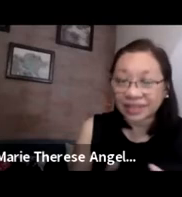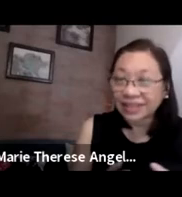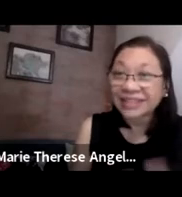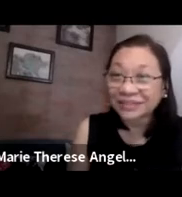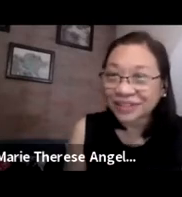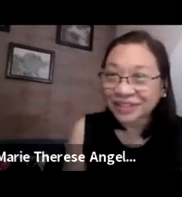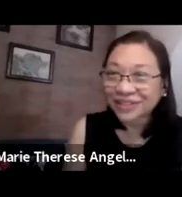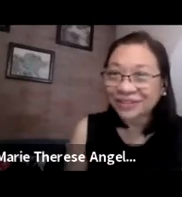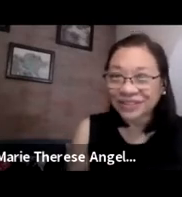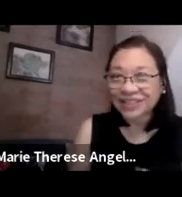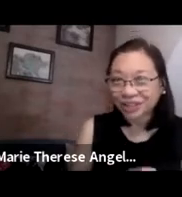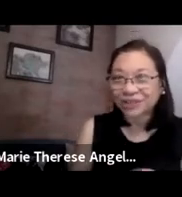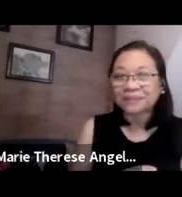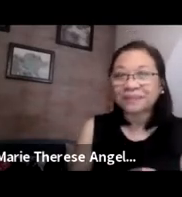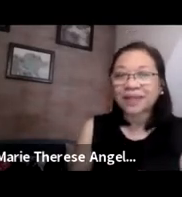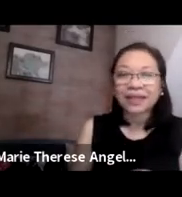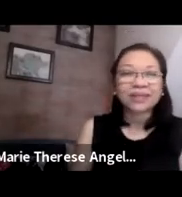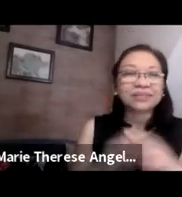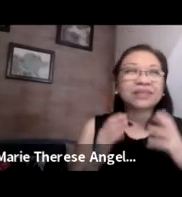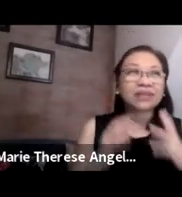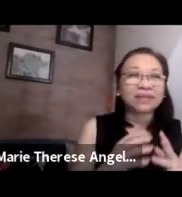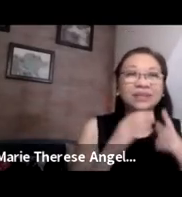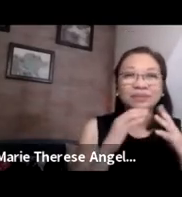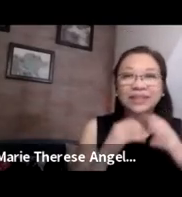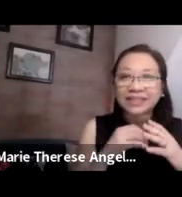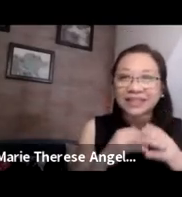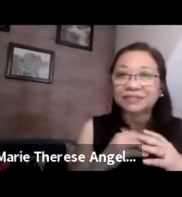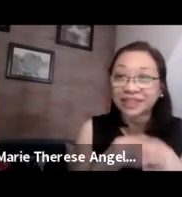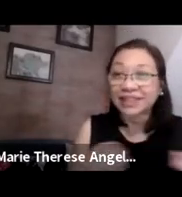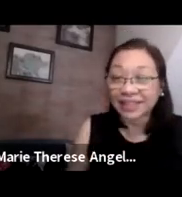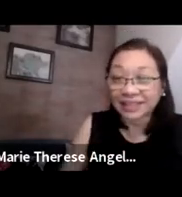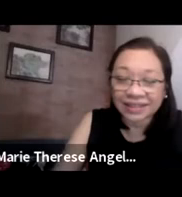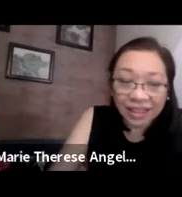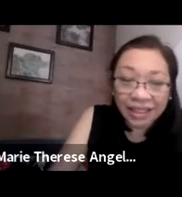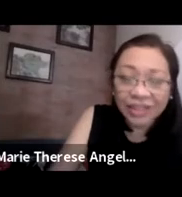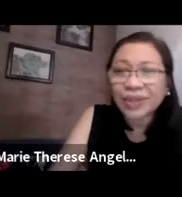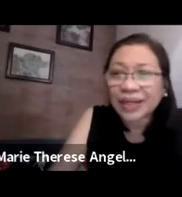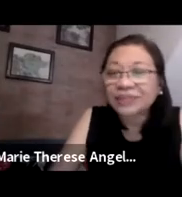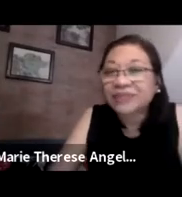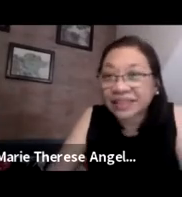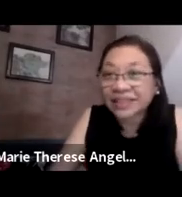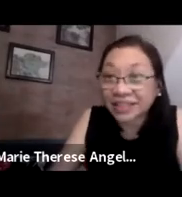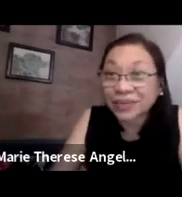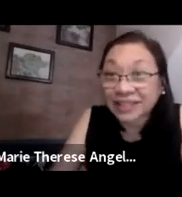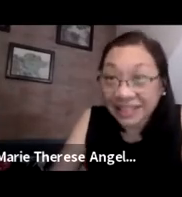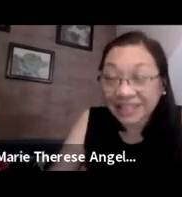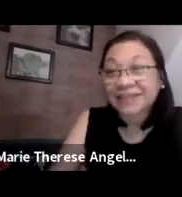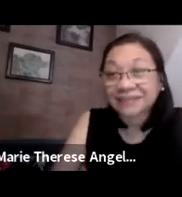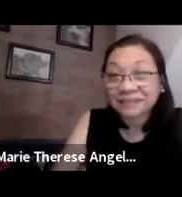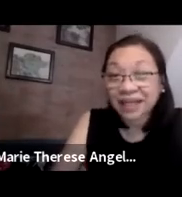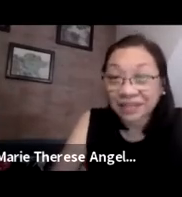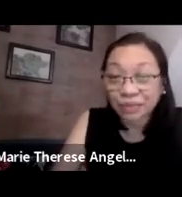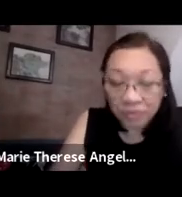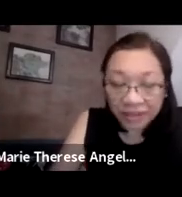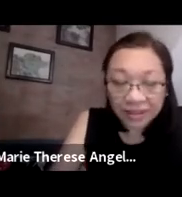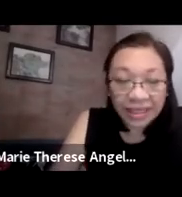good listen first conversation. Now, let me talk about what listen first is. You know how divided the US is